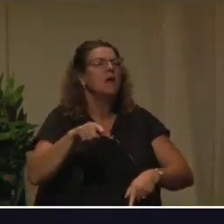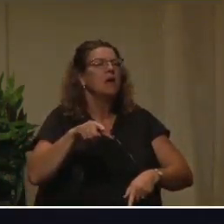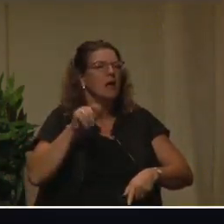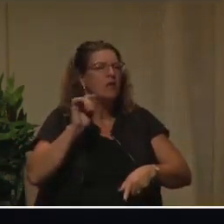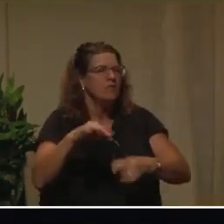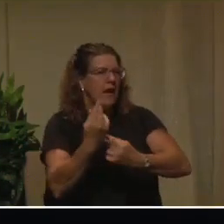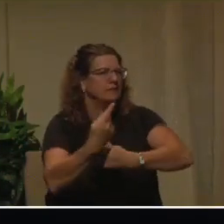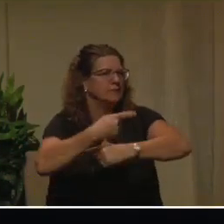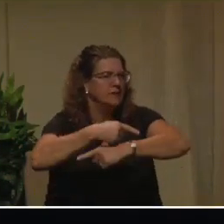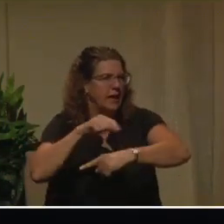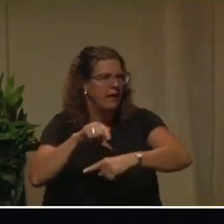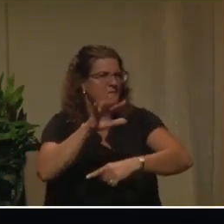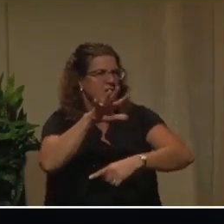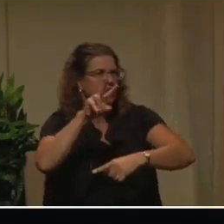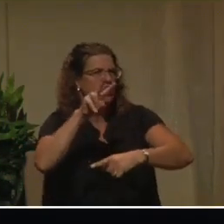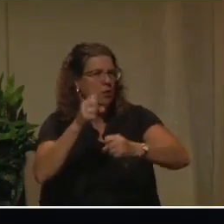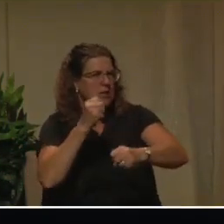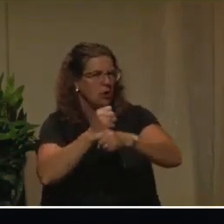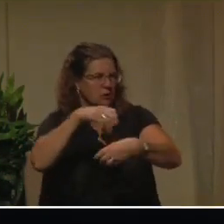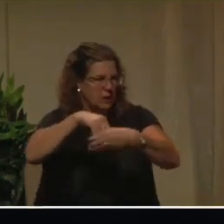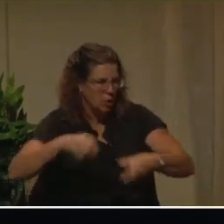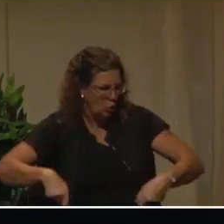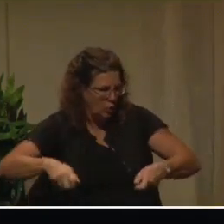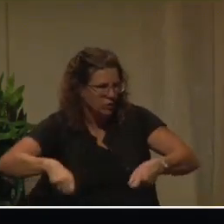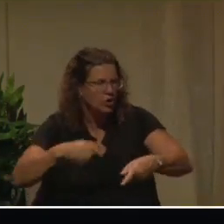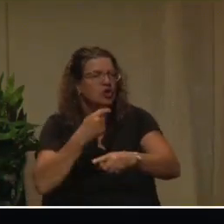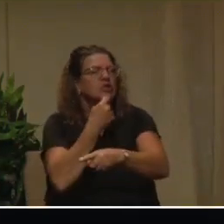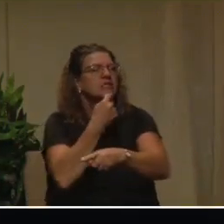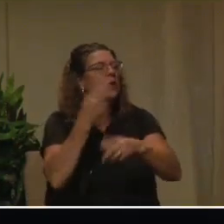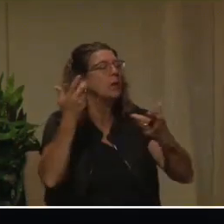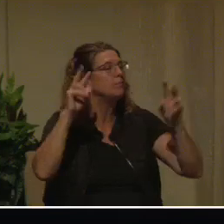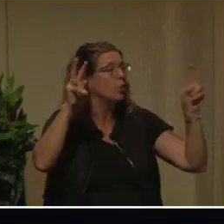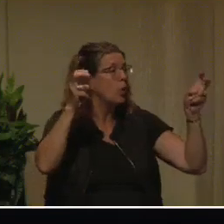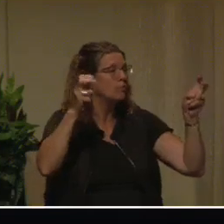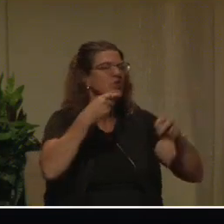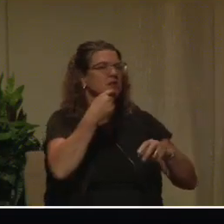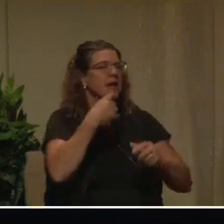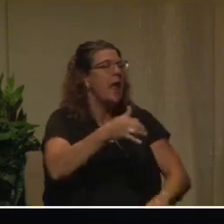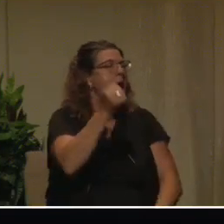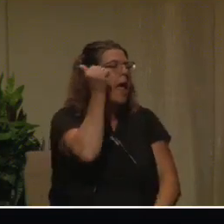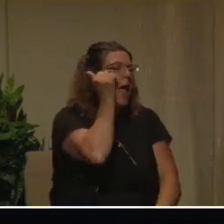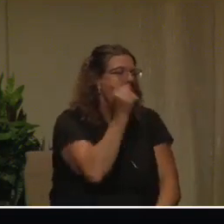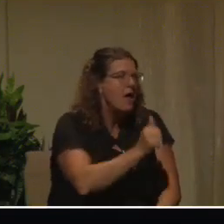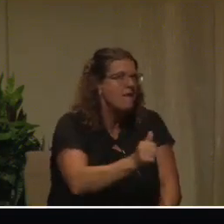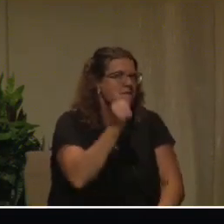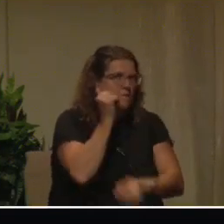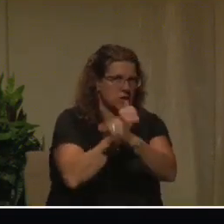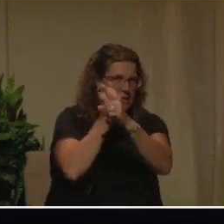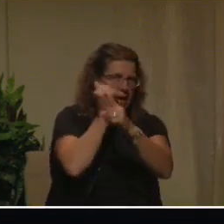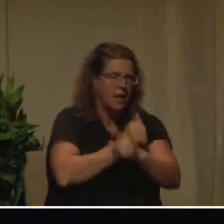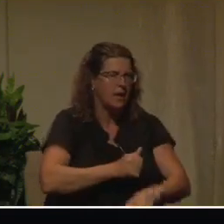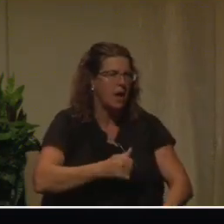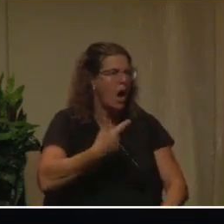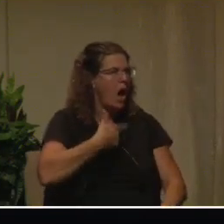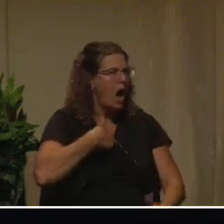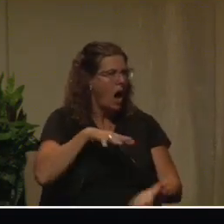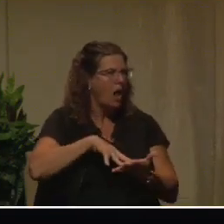and I'm gonna quote it in full so you could follow it along. She said, every day, I am wasting